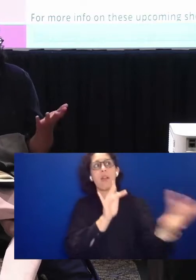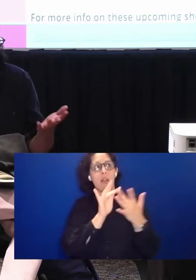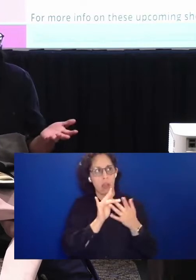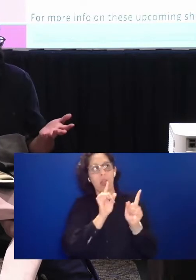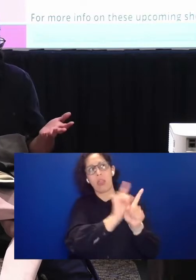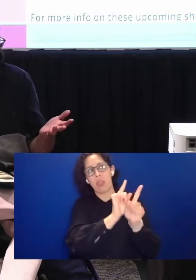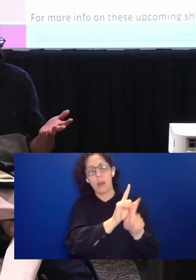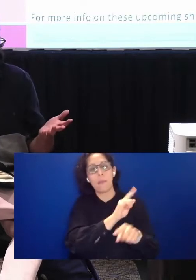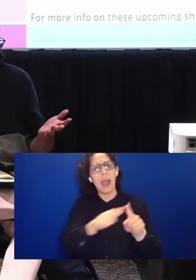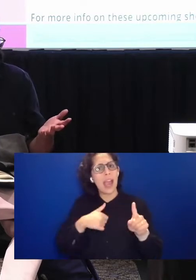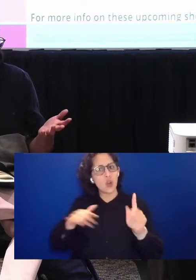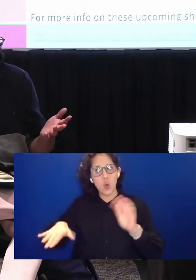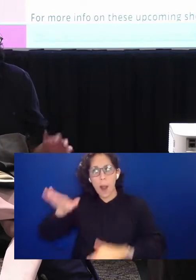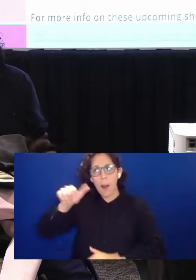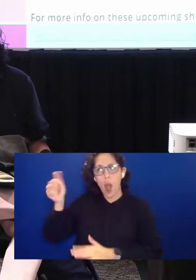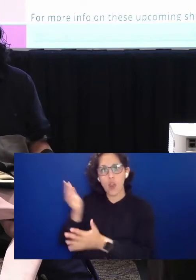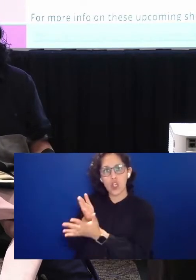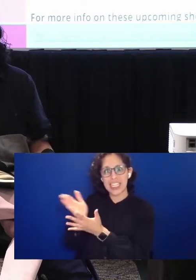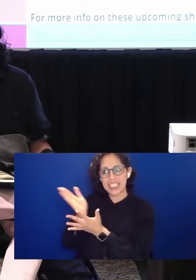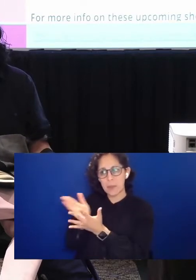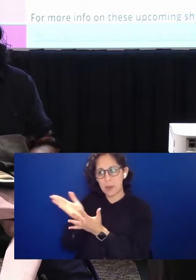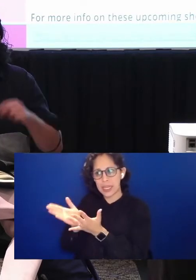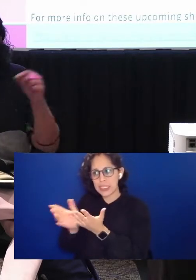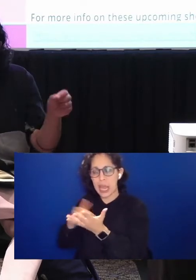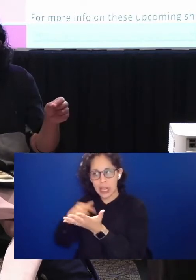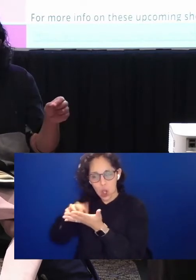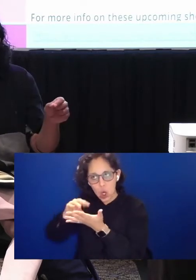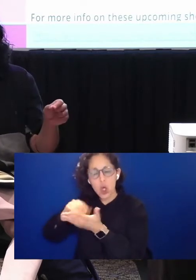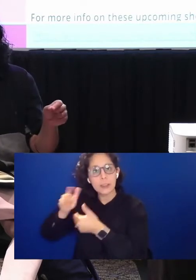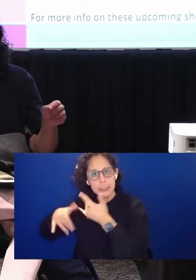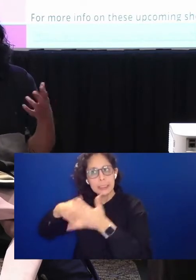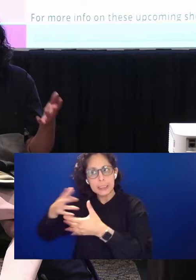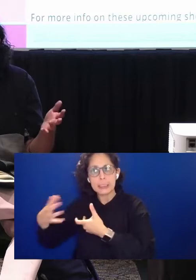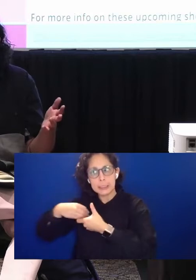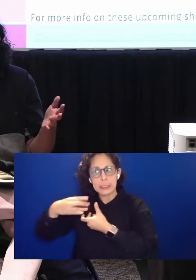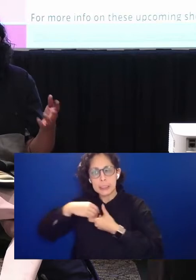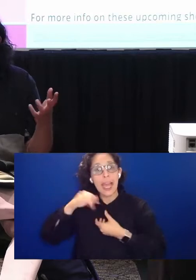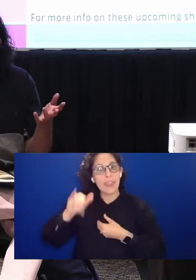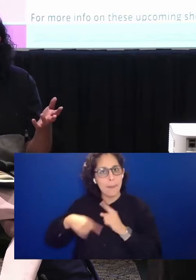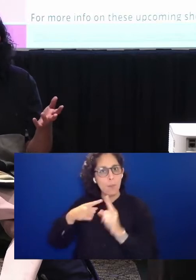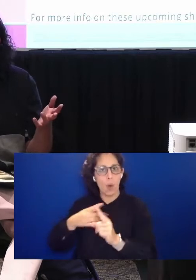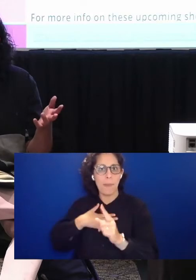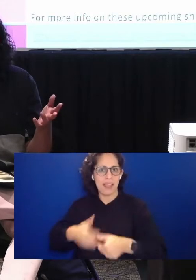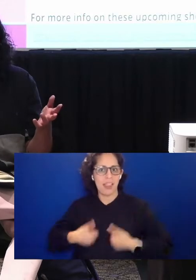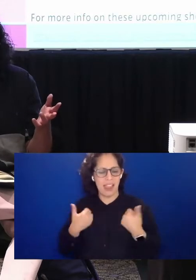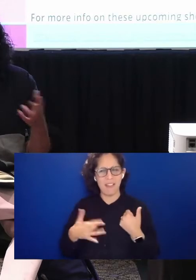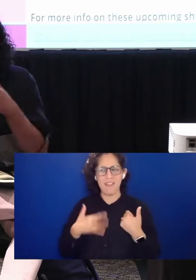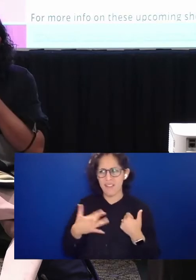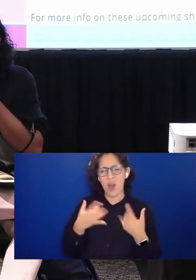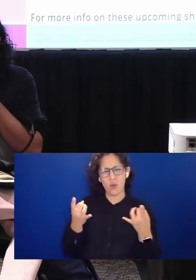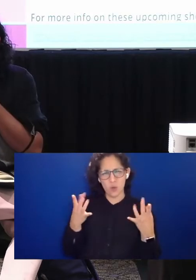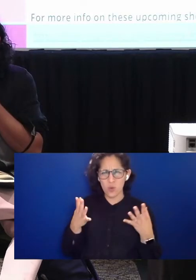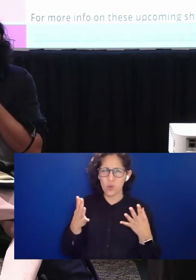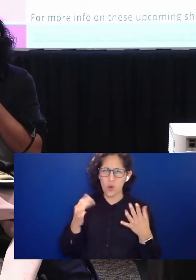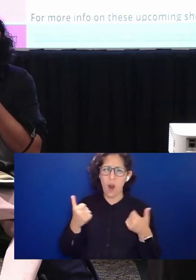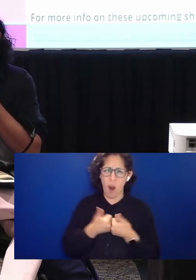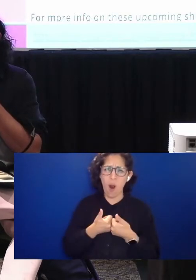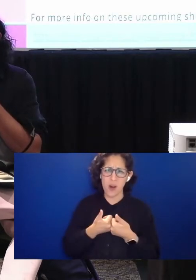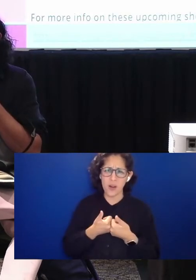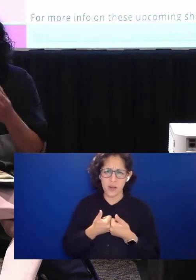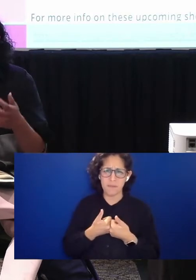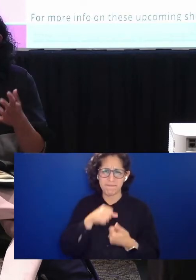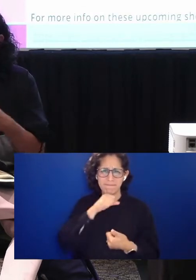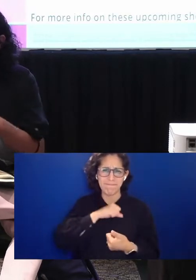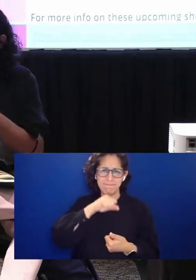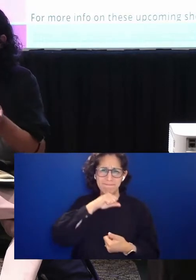up in other disciplines in Pittsburgh. And so at that point in my life, that felt hard. It didn't feel